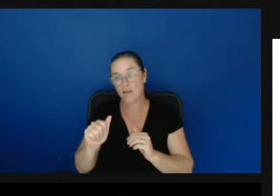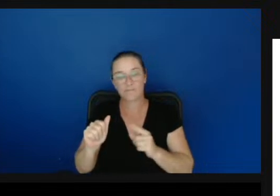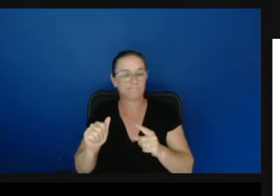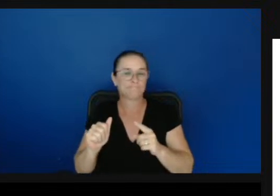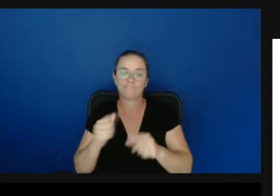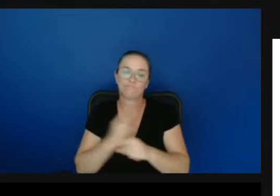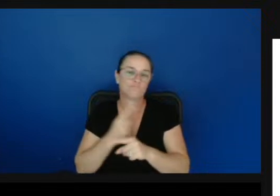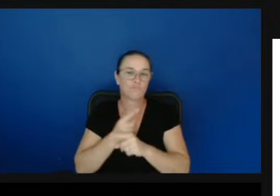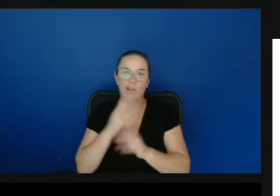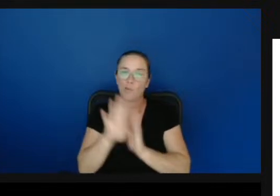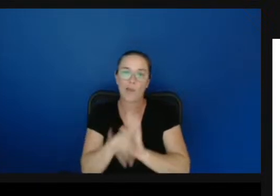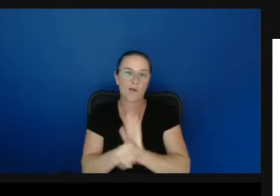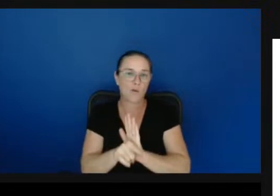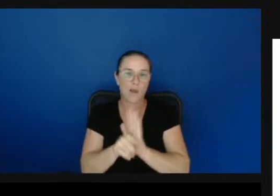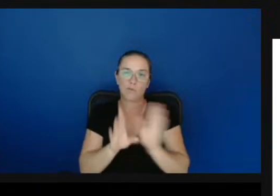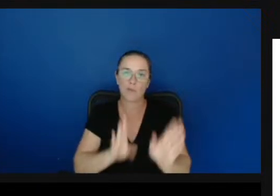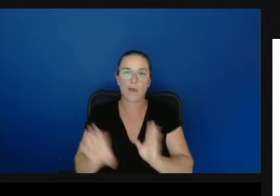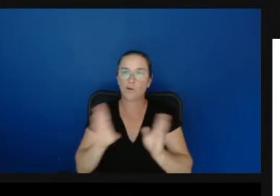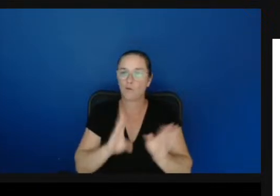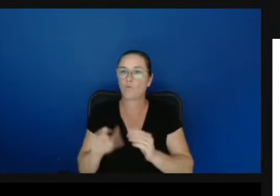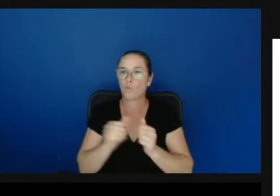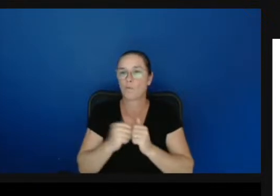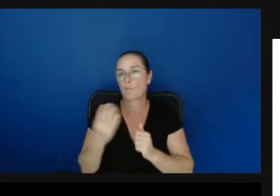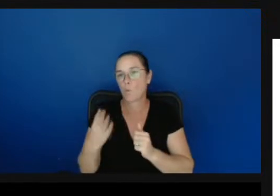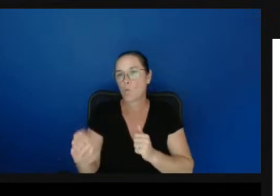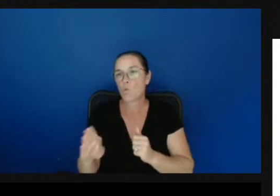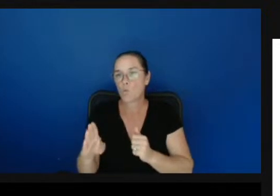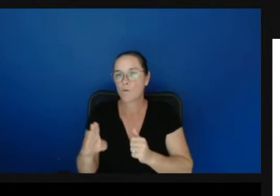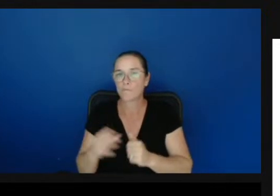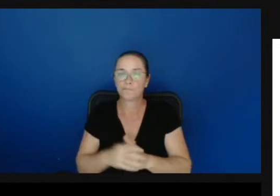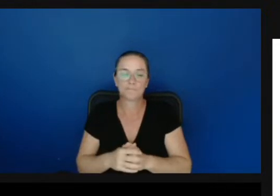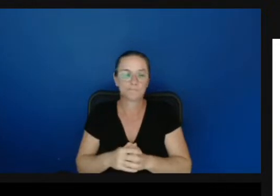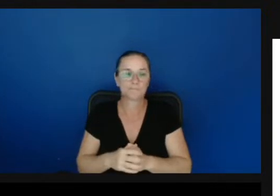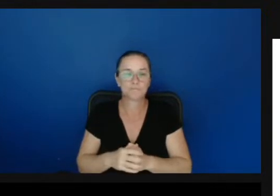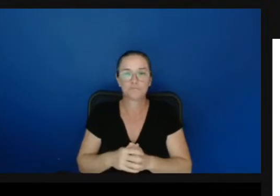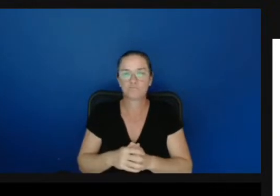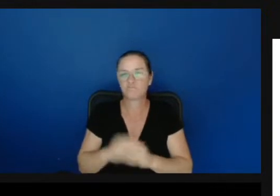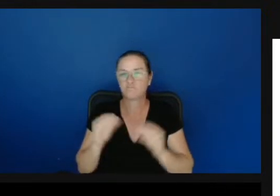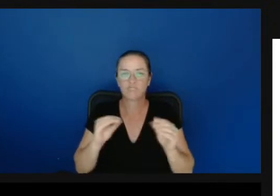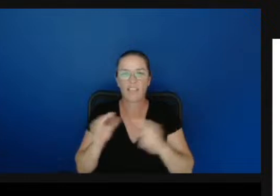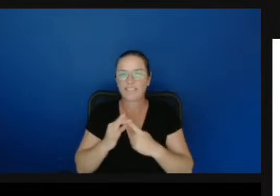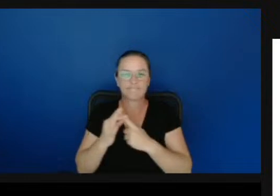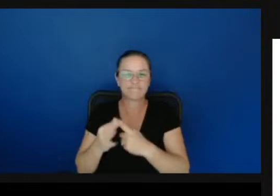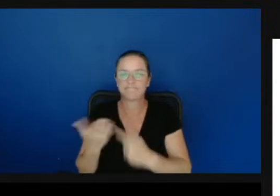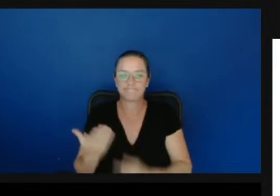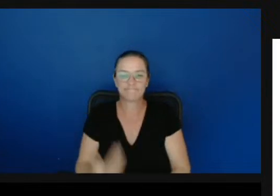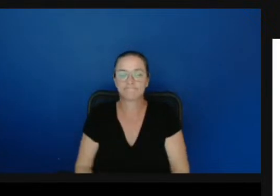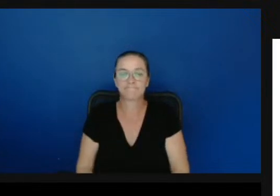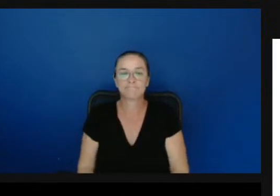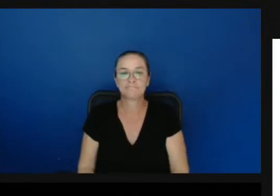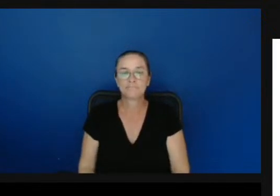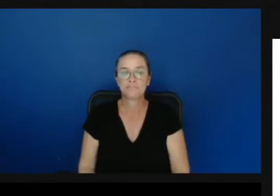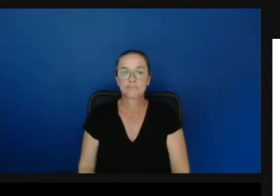background pattern here in the blues with nothing really distinctive to point out.